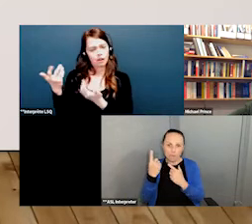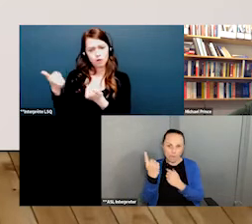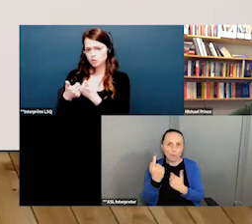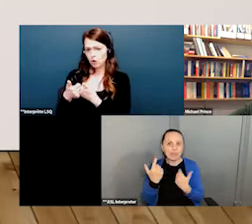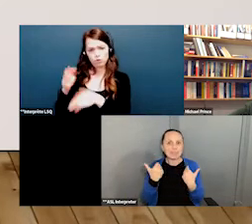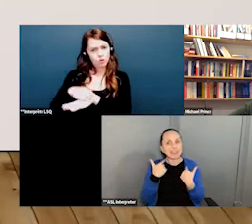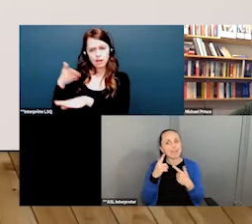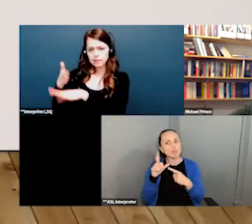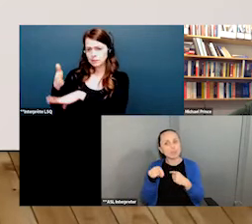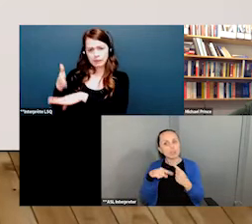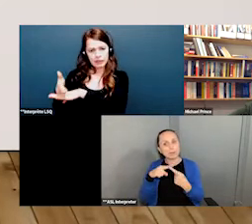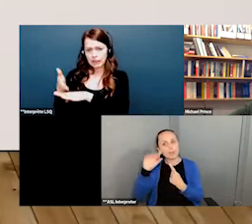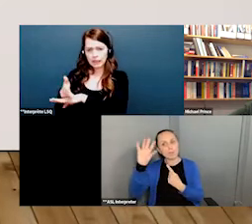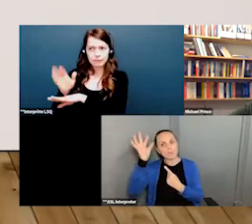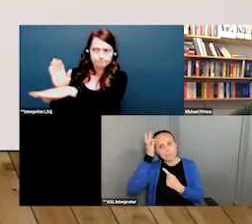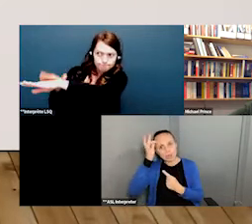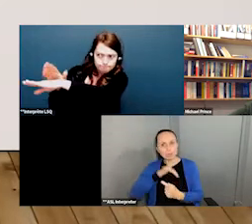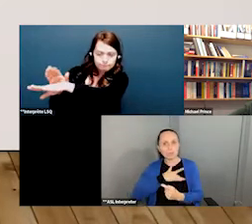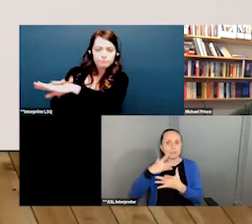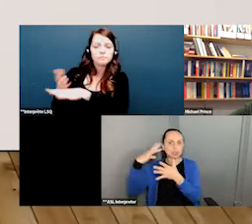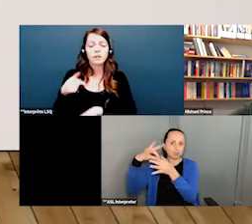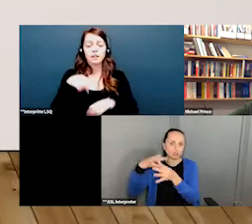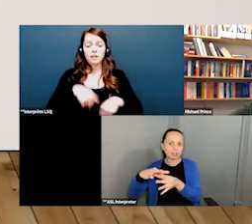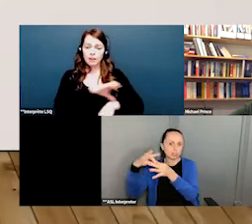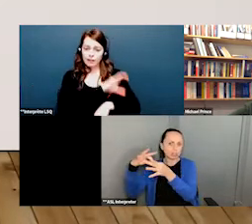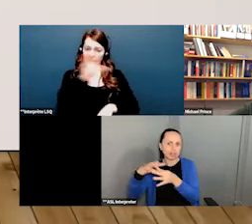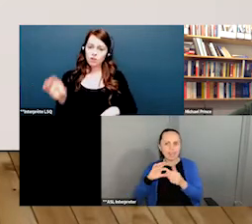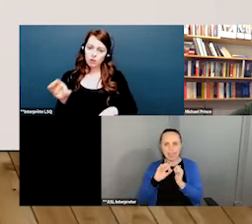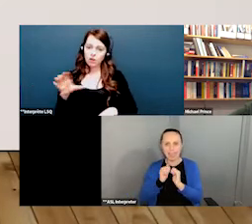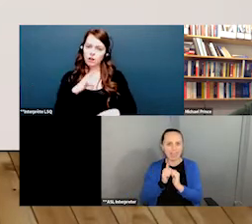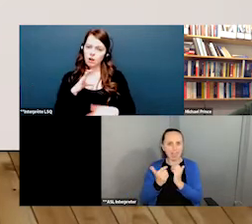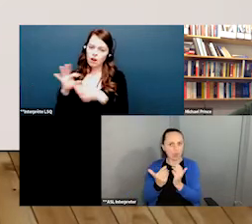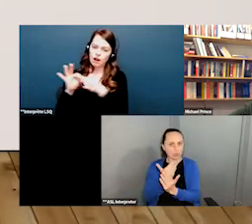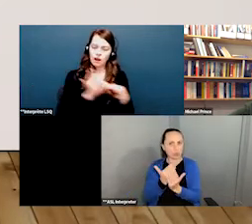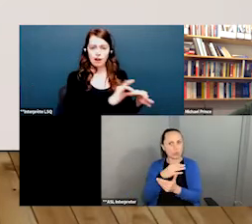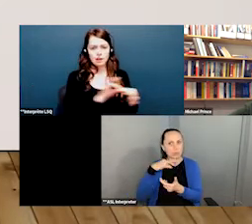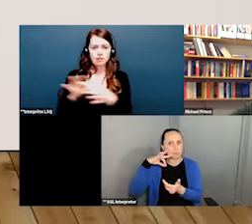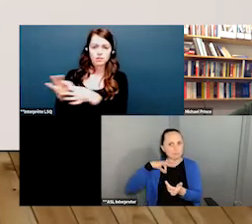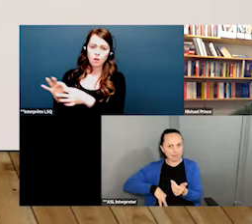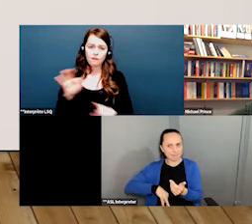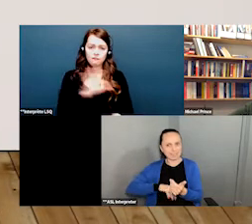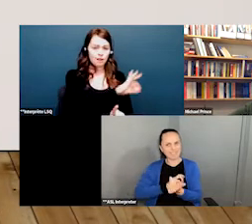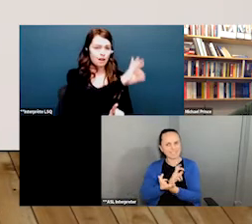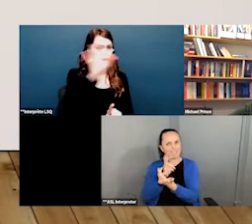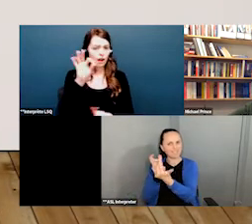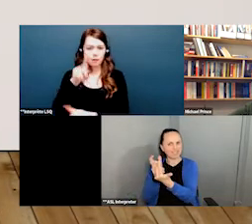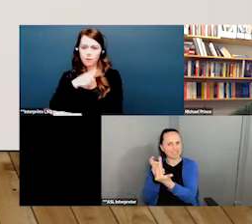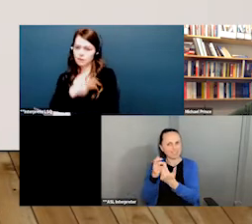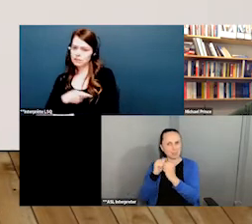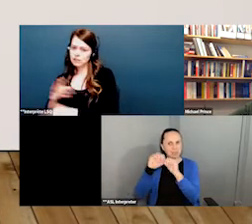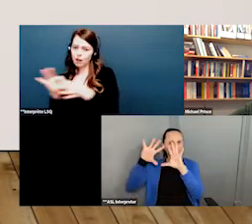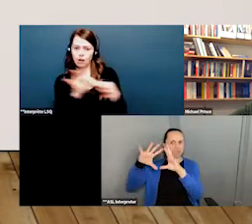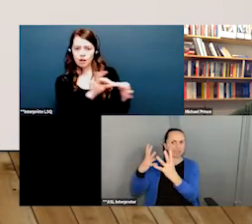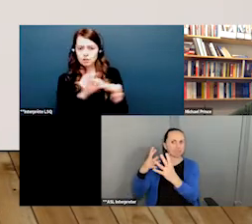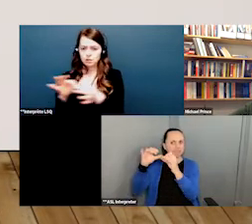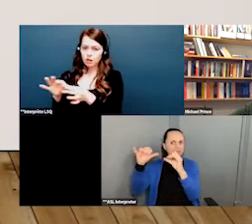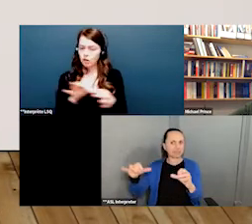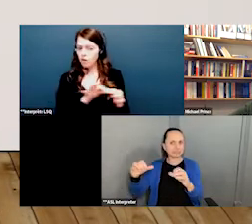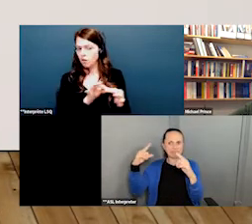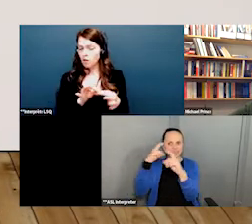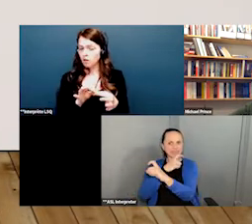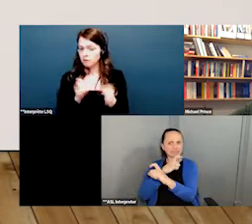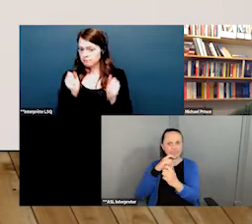of federal-provincial relations and how will this new benefit fit within the existing array and